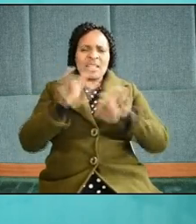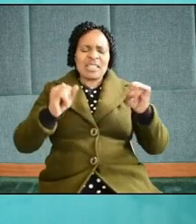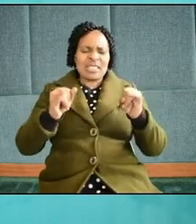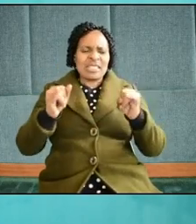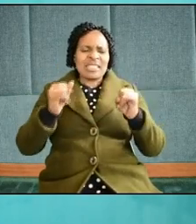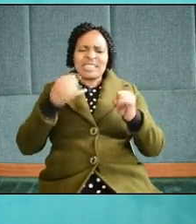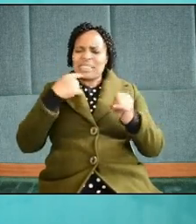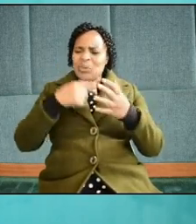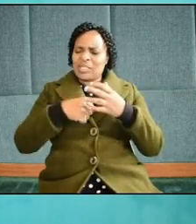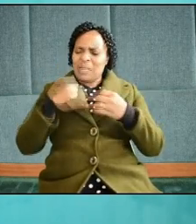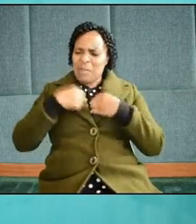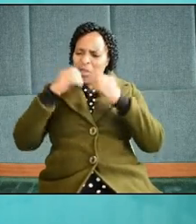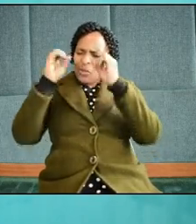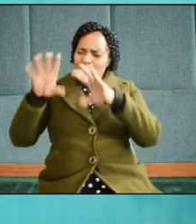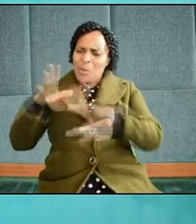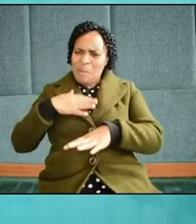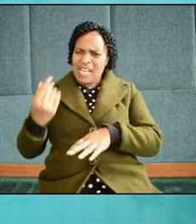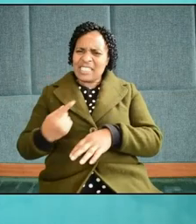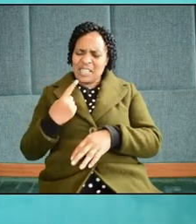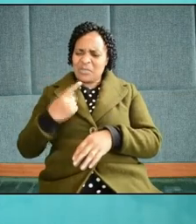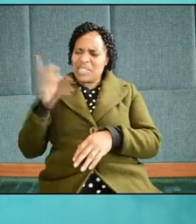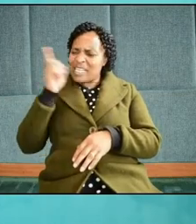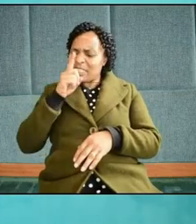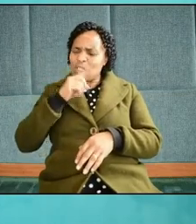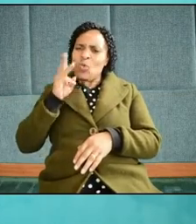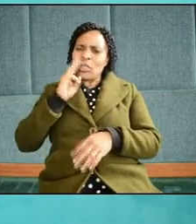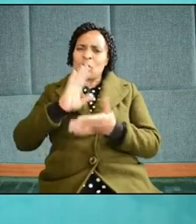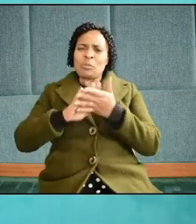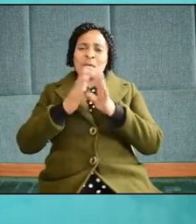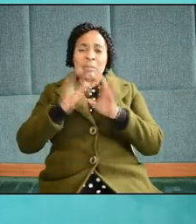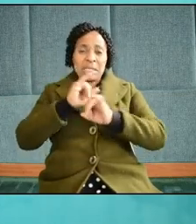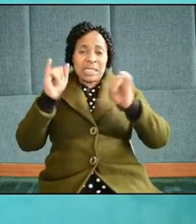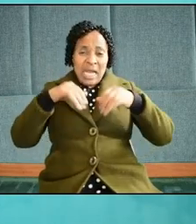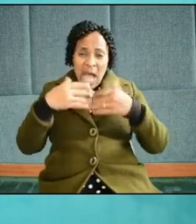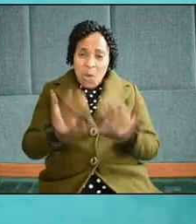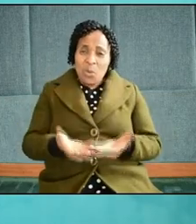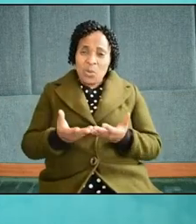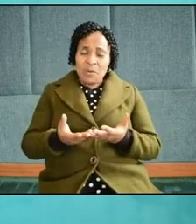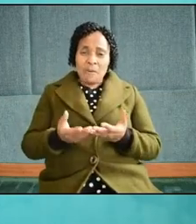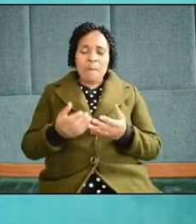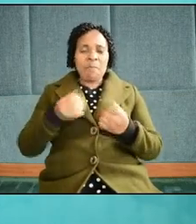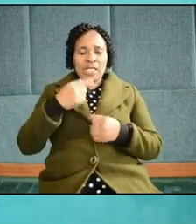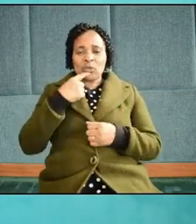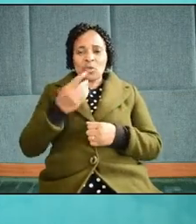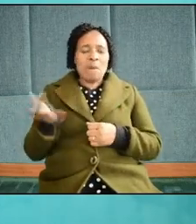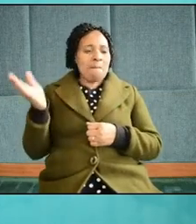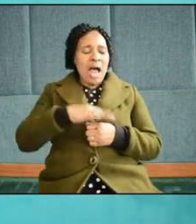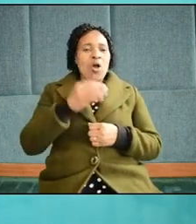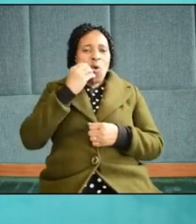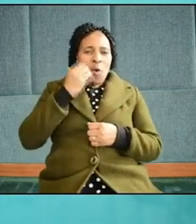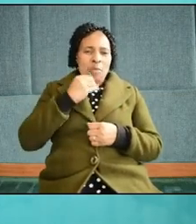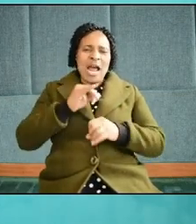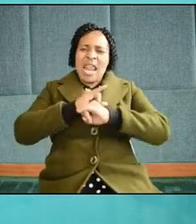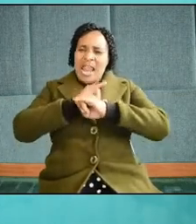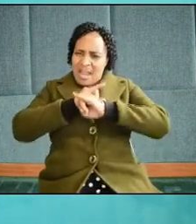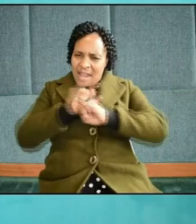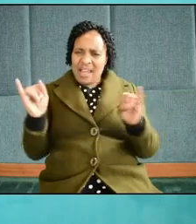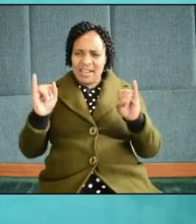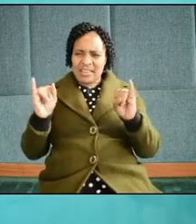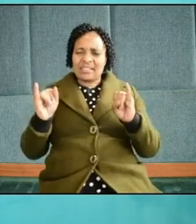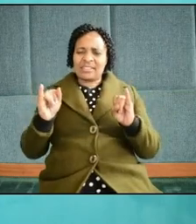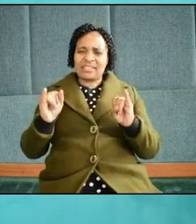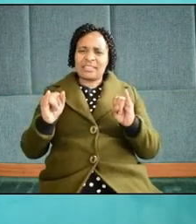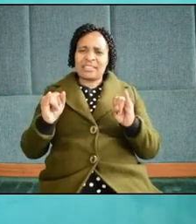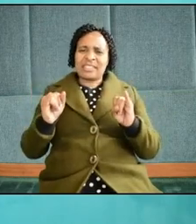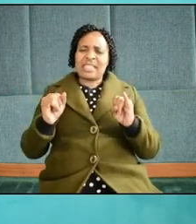in dirty water for me to be clean? I could have been told, go back home, get like a nice clean lake and